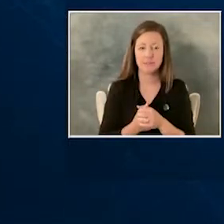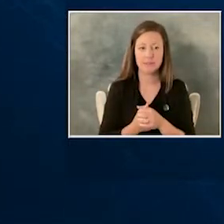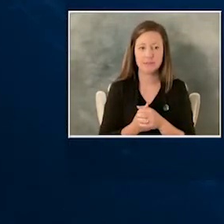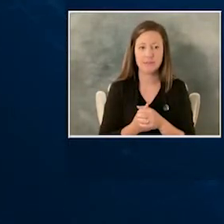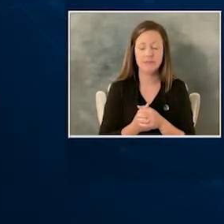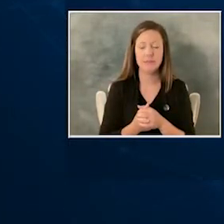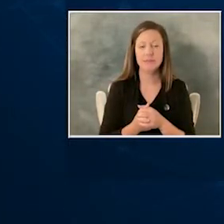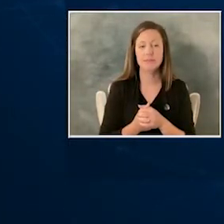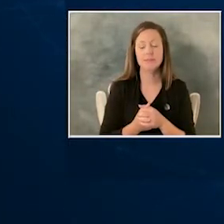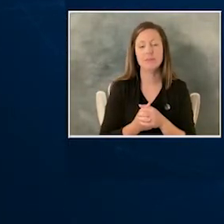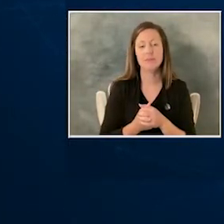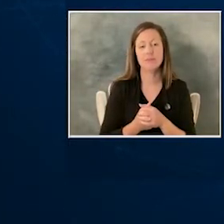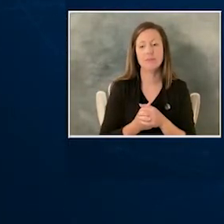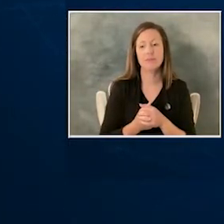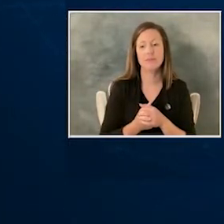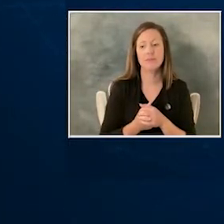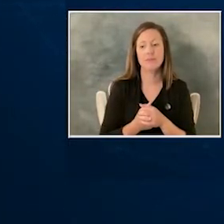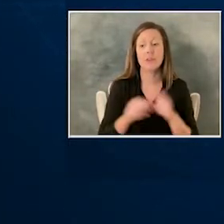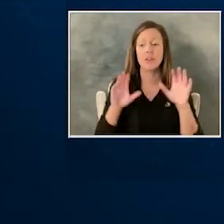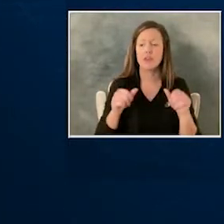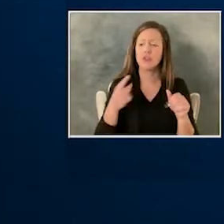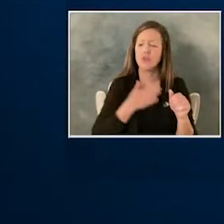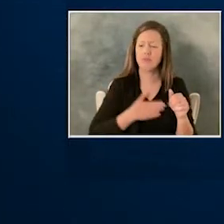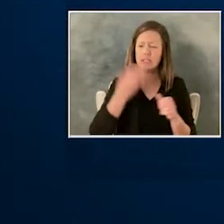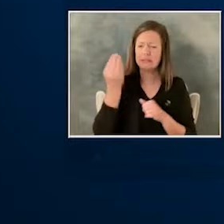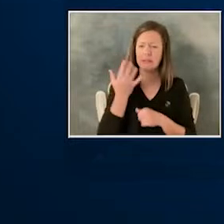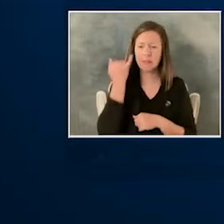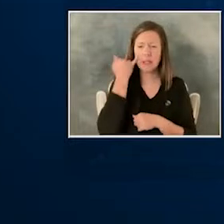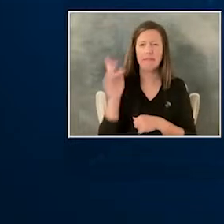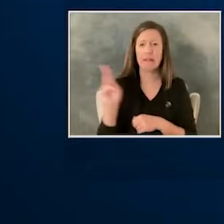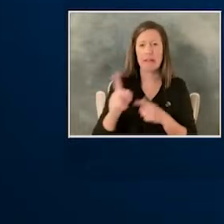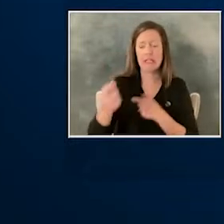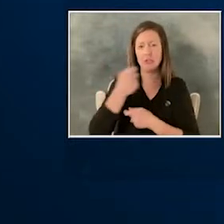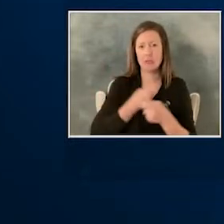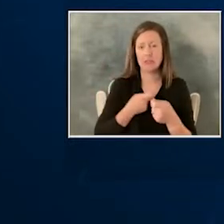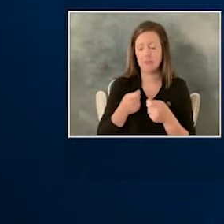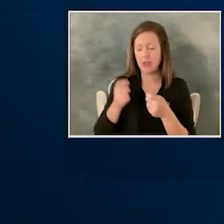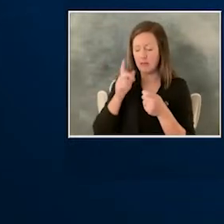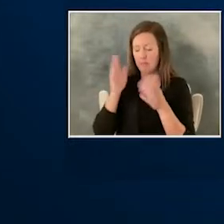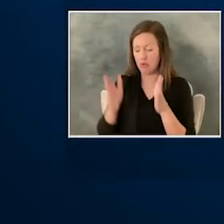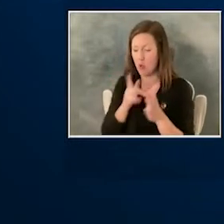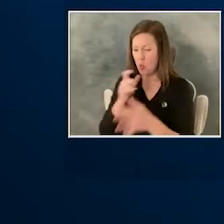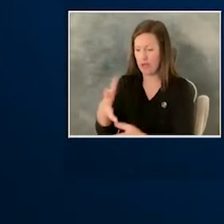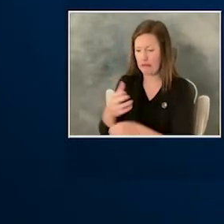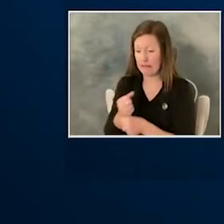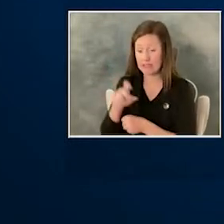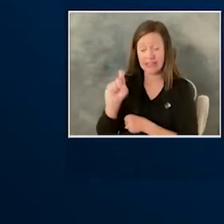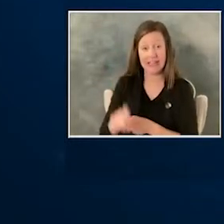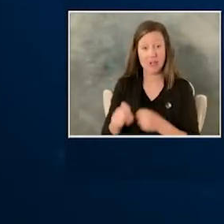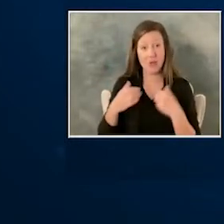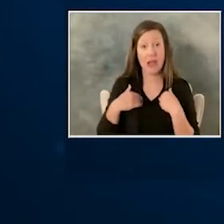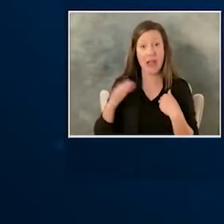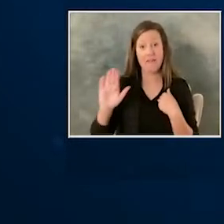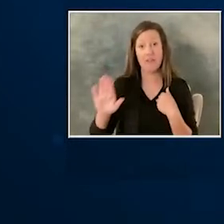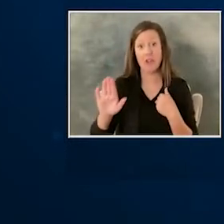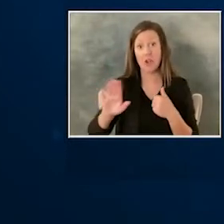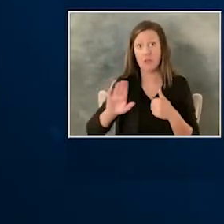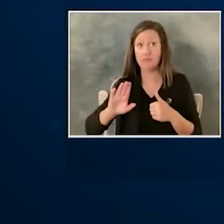wants to know, could you please tell me if a kidney transplant recipient needs to have their original